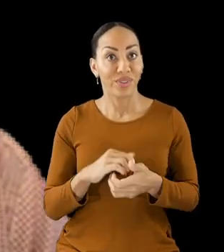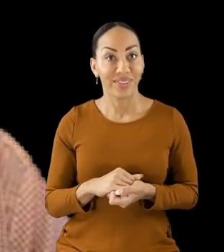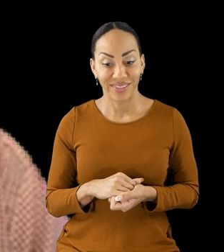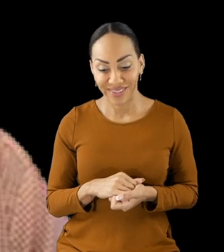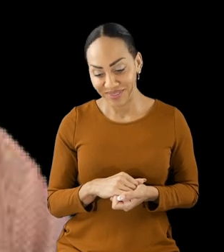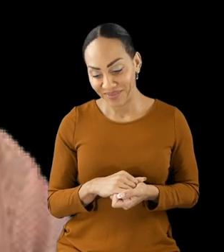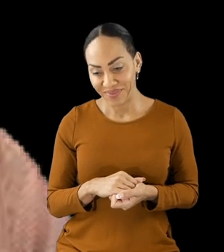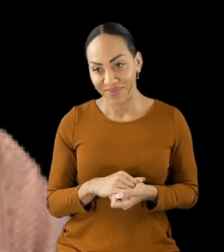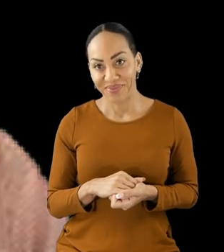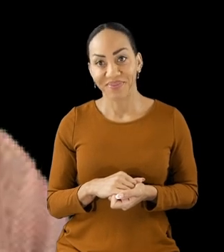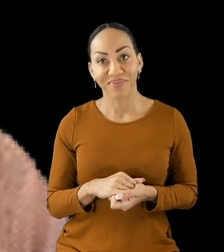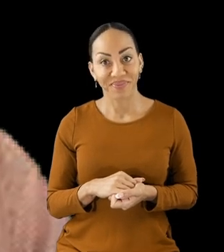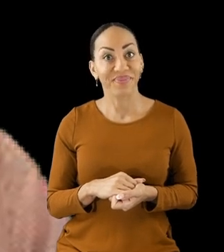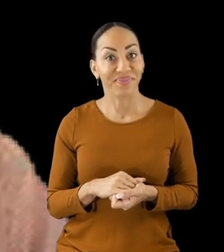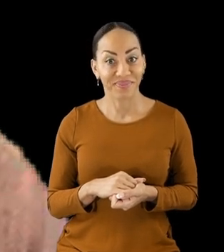Is that good?